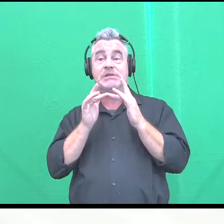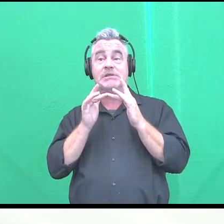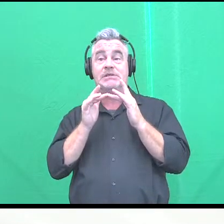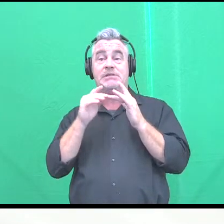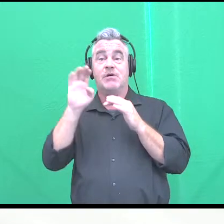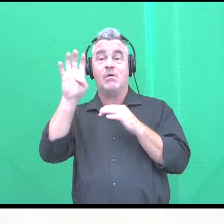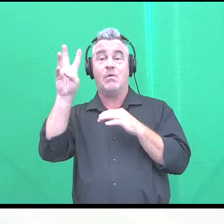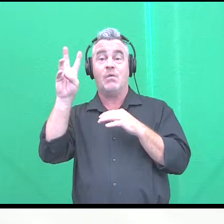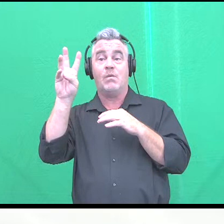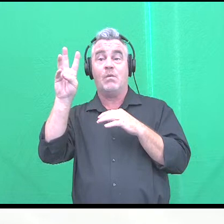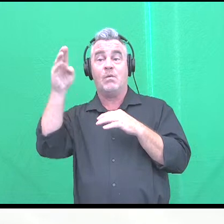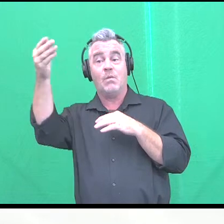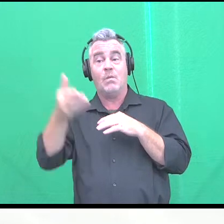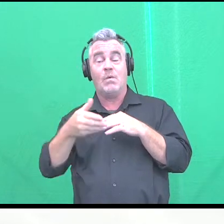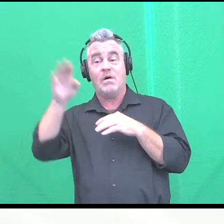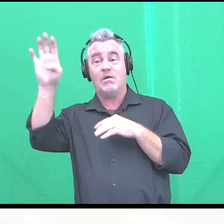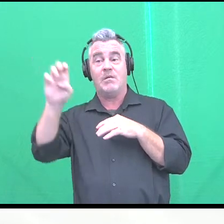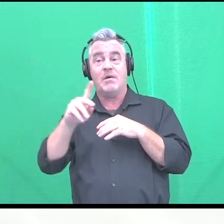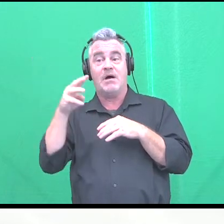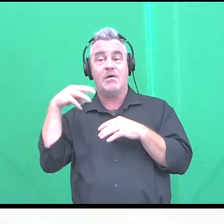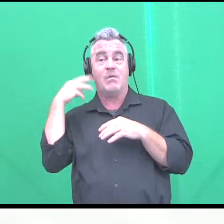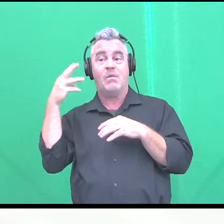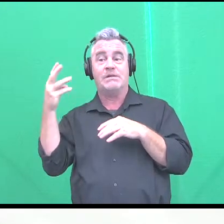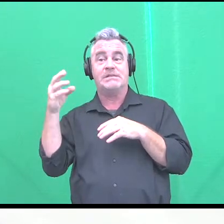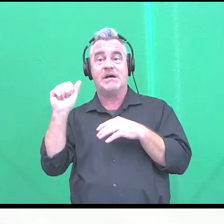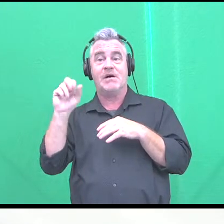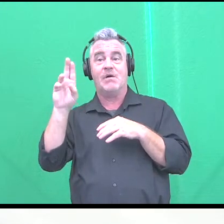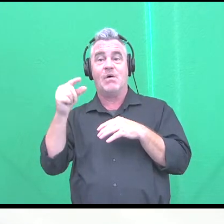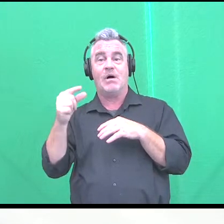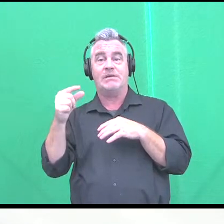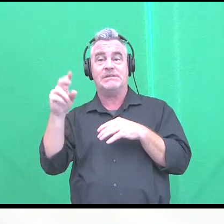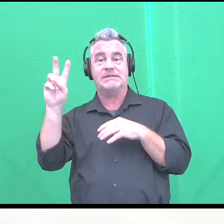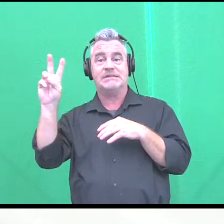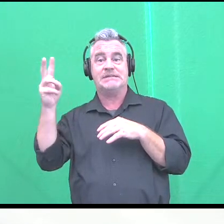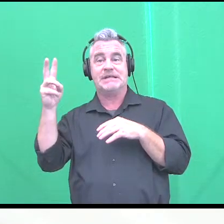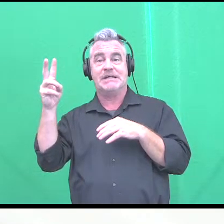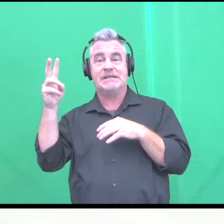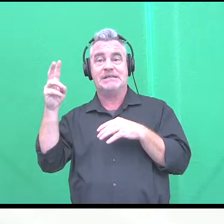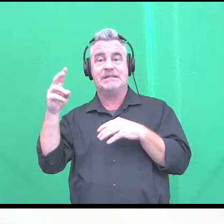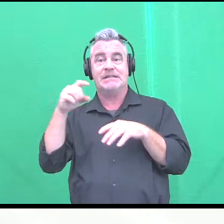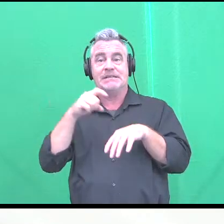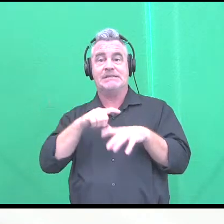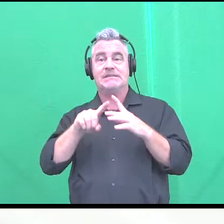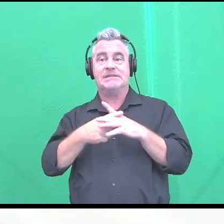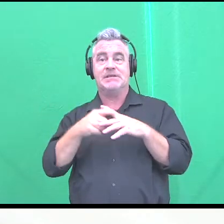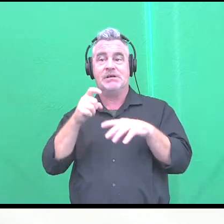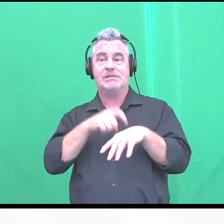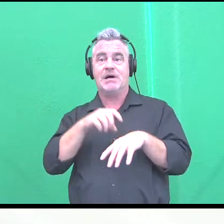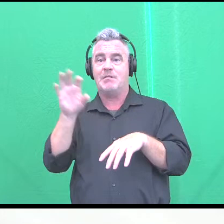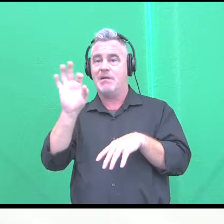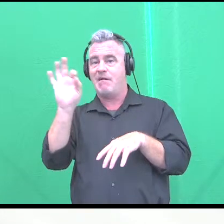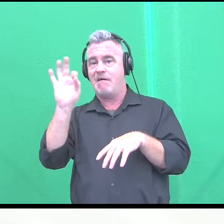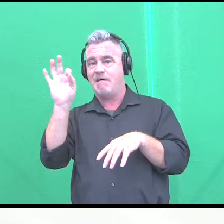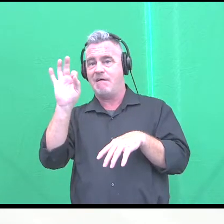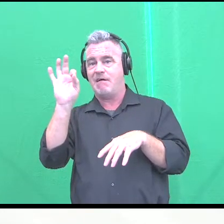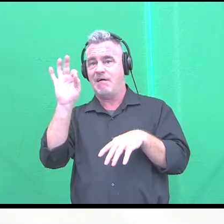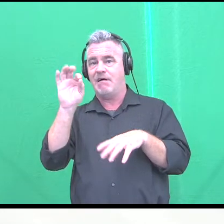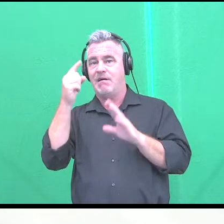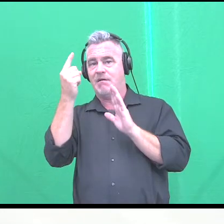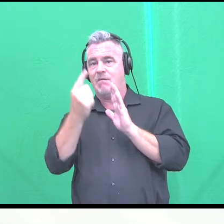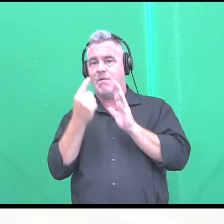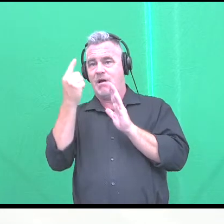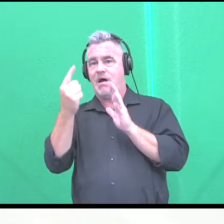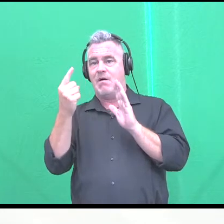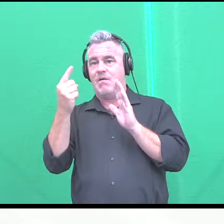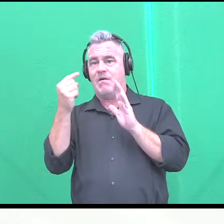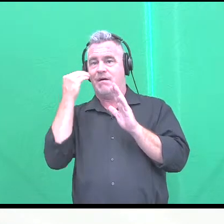take place on Monday, August 2nd, and it's going to start at 9 o'clock. It will last a little bit more than an hour, and I